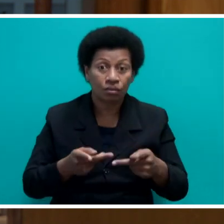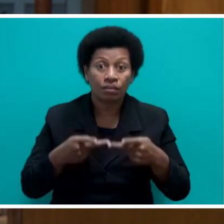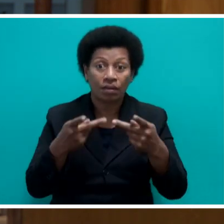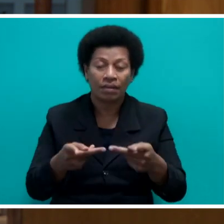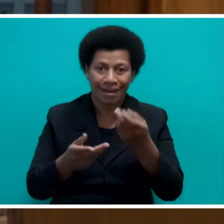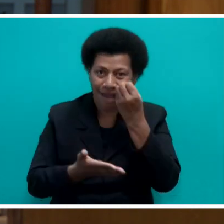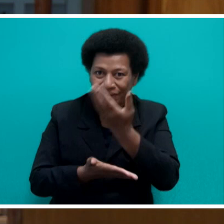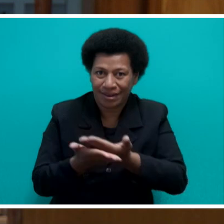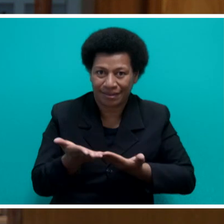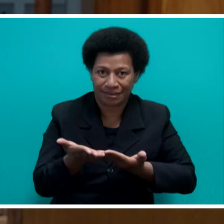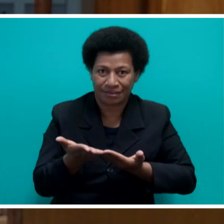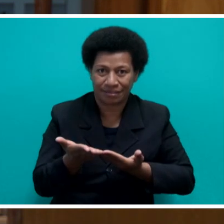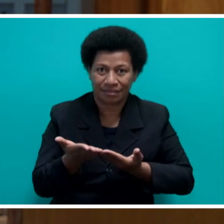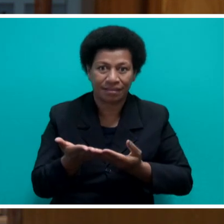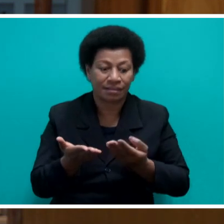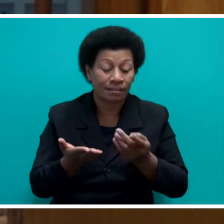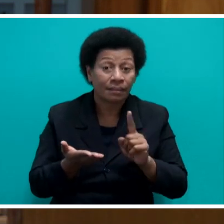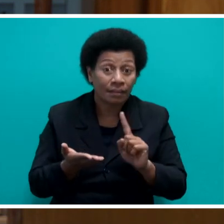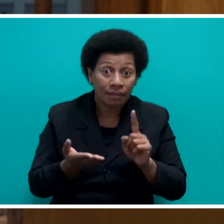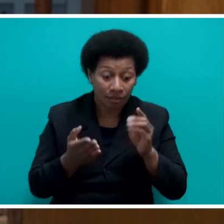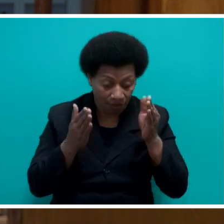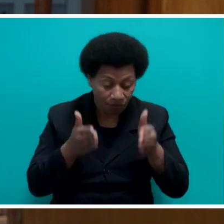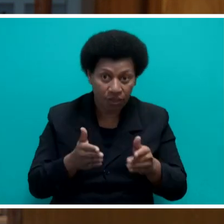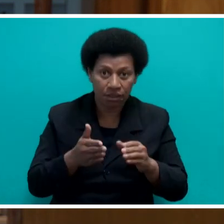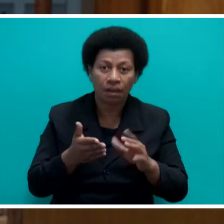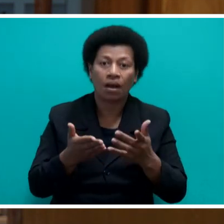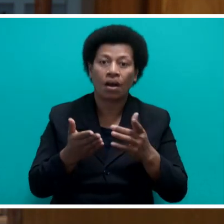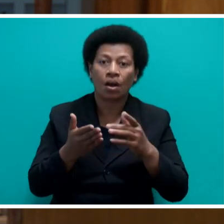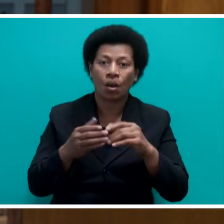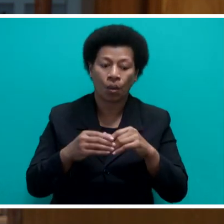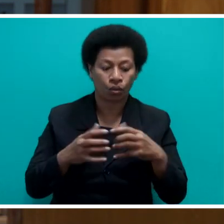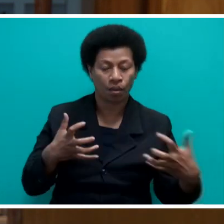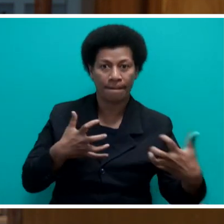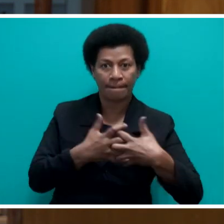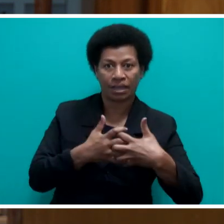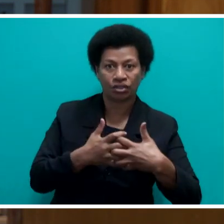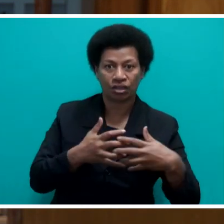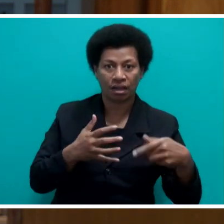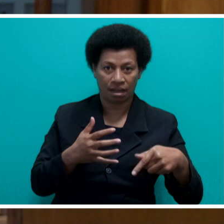policies that is contextualized to the local and to the region.